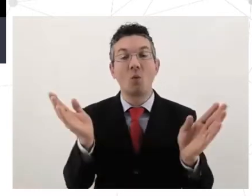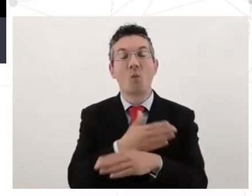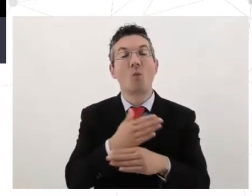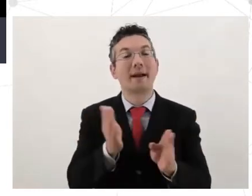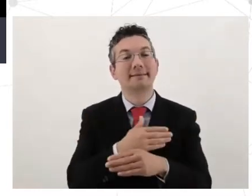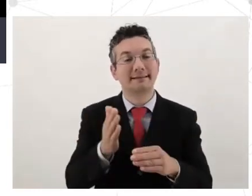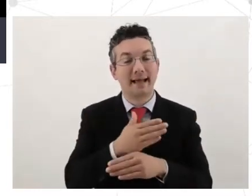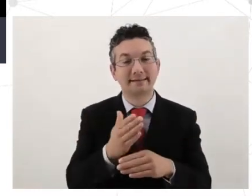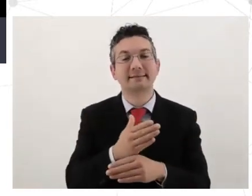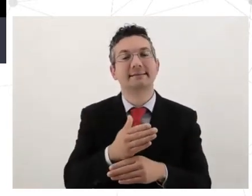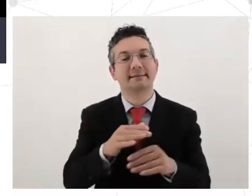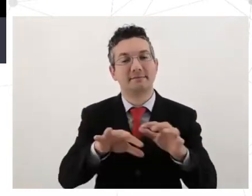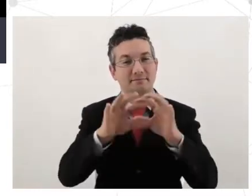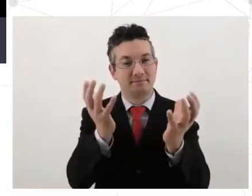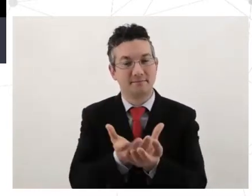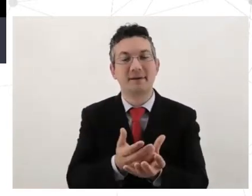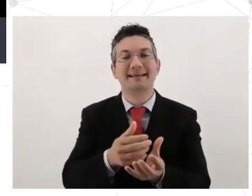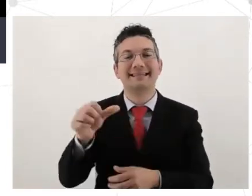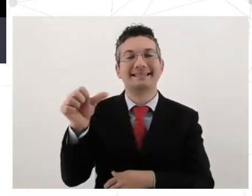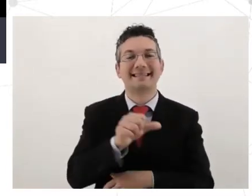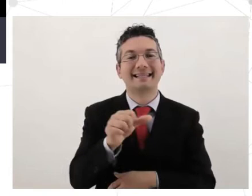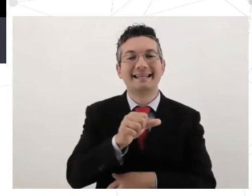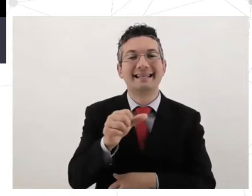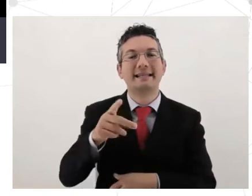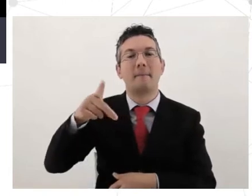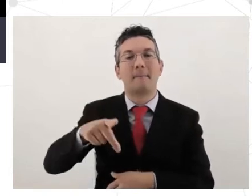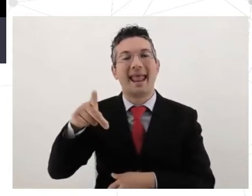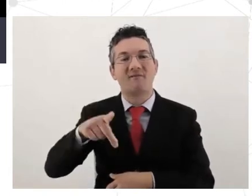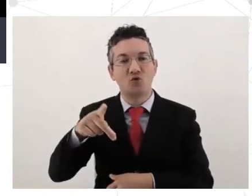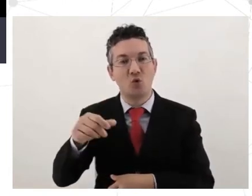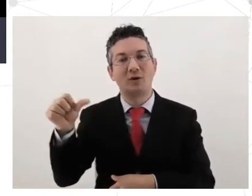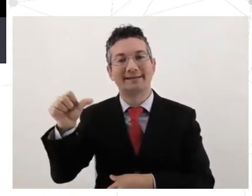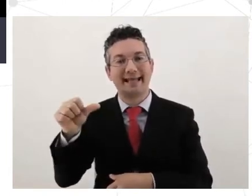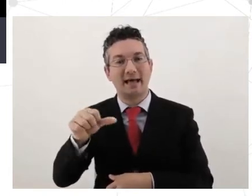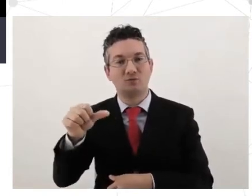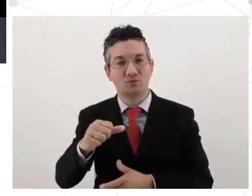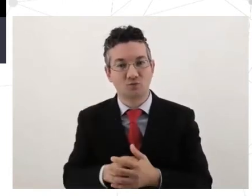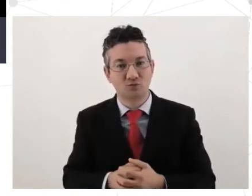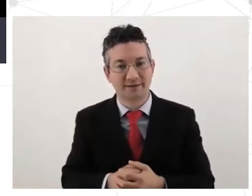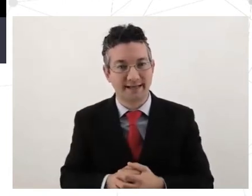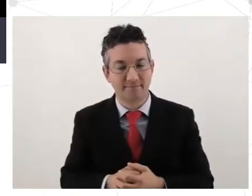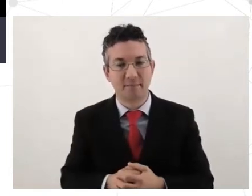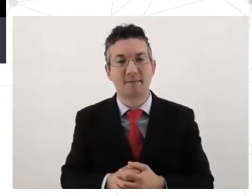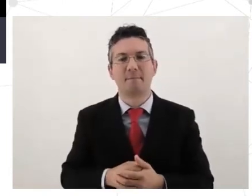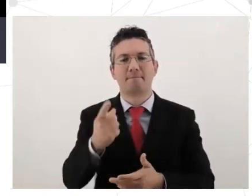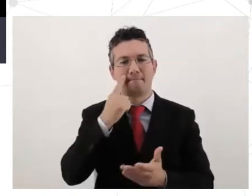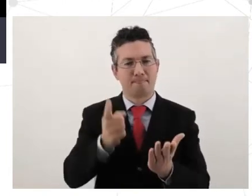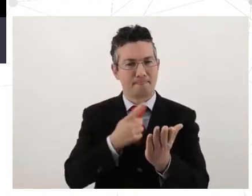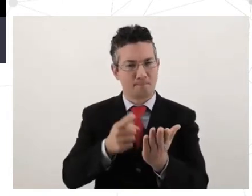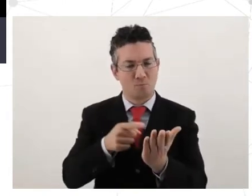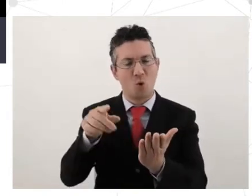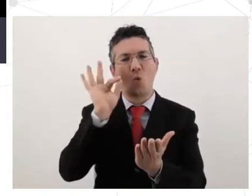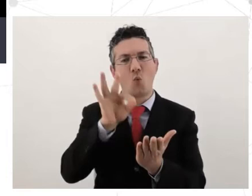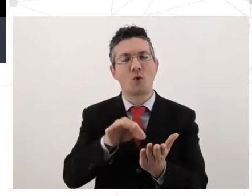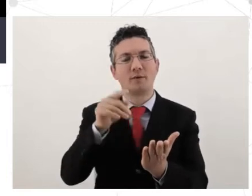virtually transported to the middle of the street next to your chosen location. Using your phone as a pointer, the street names are called out as